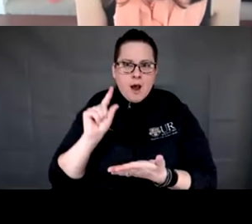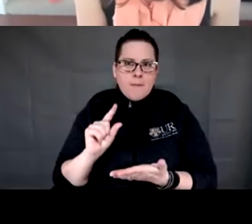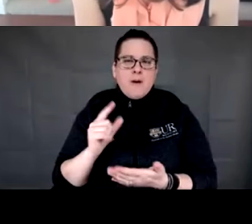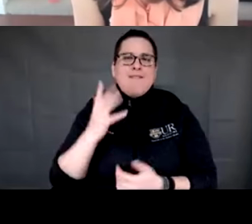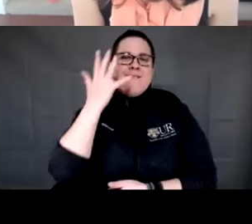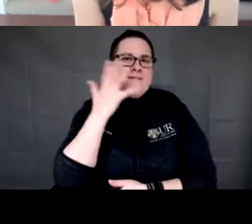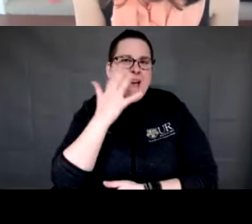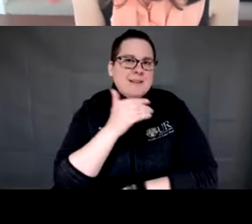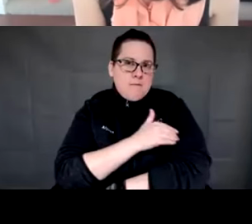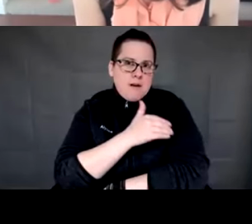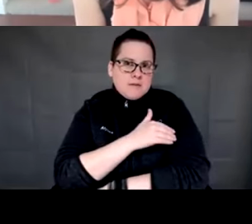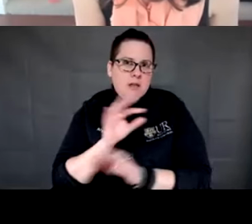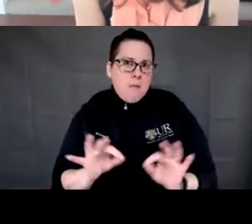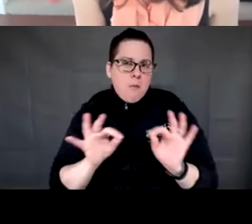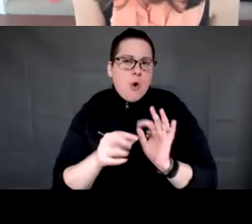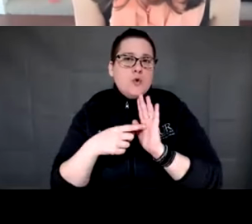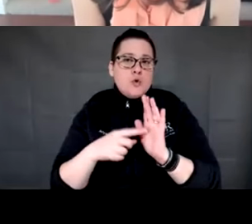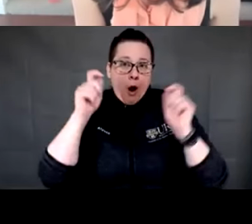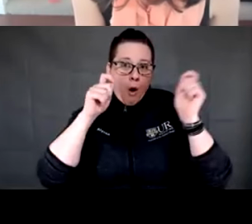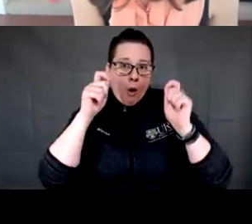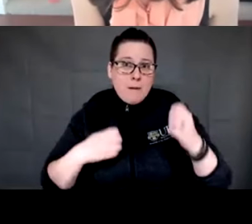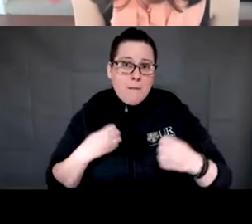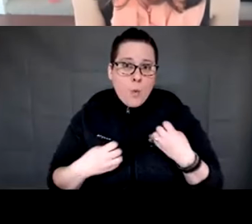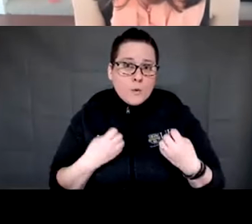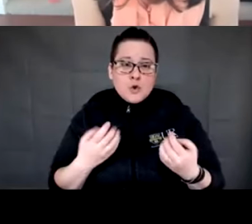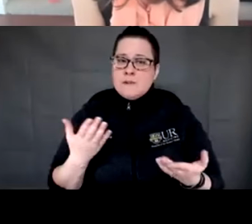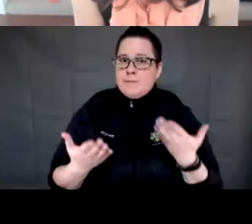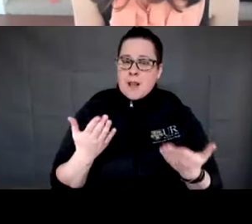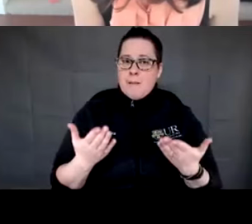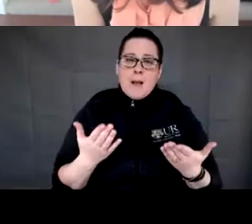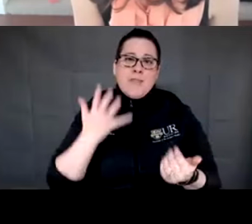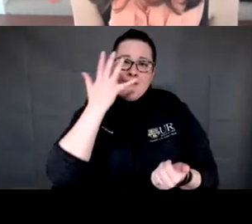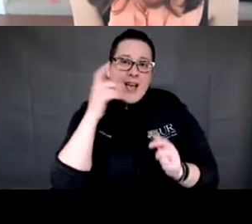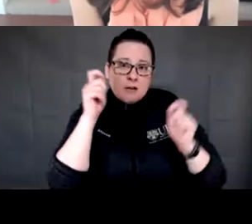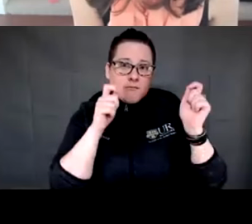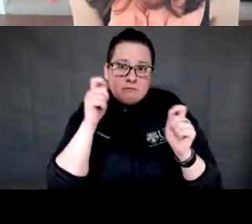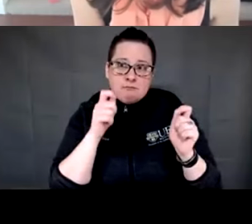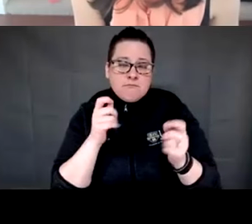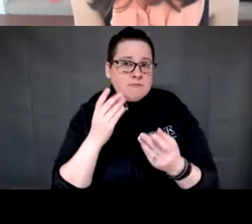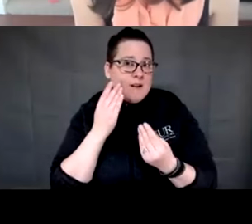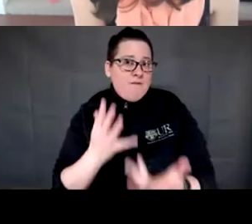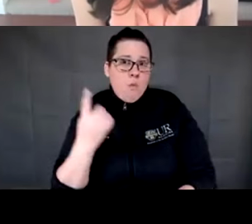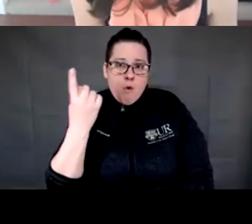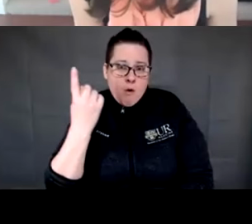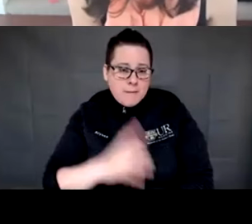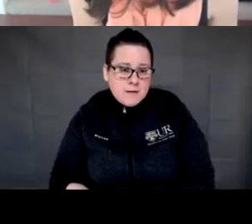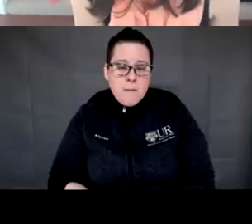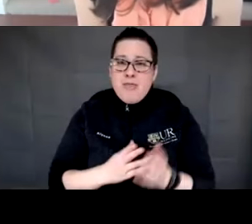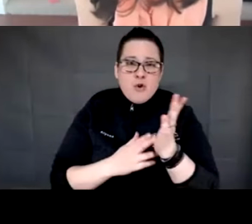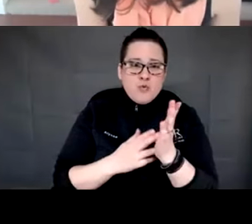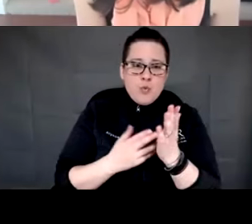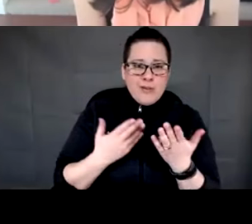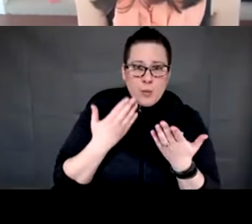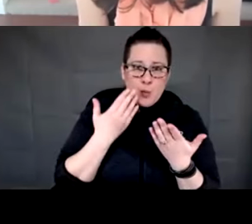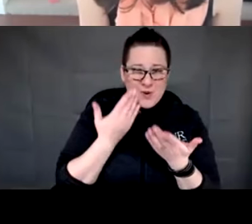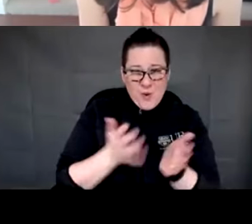facial muscles are really important for showing emotion. So it may be that these facial expressions are informative, but the truth is that we don't really